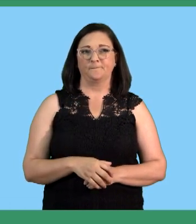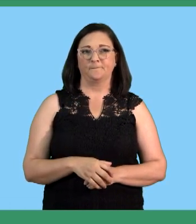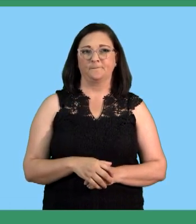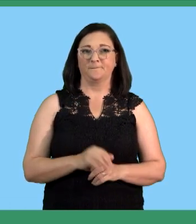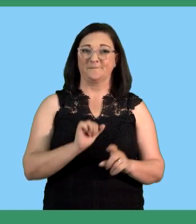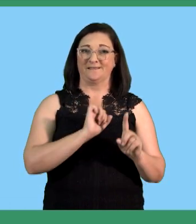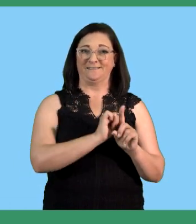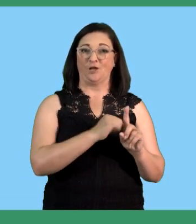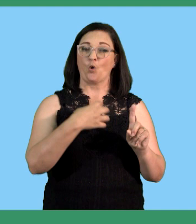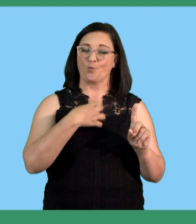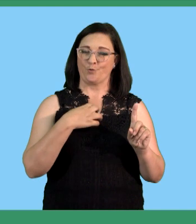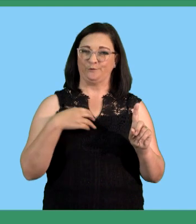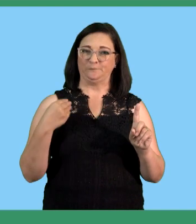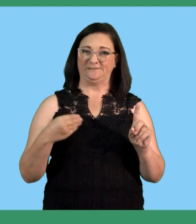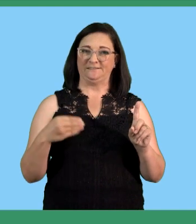the owner,